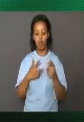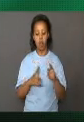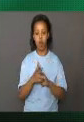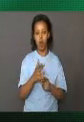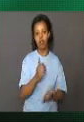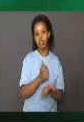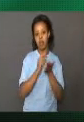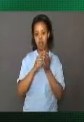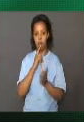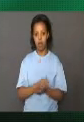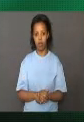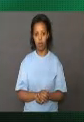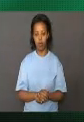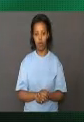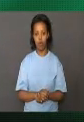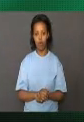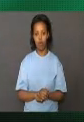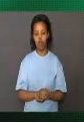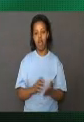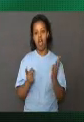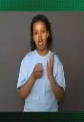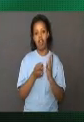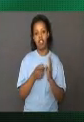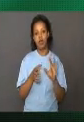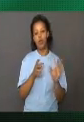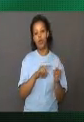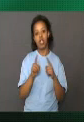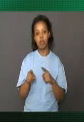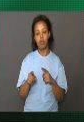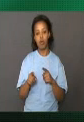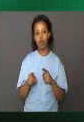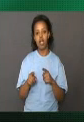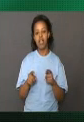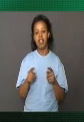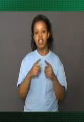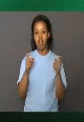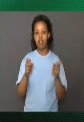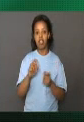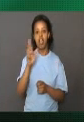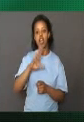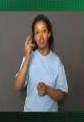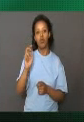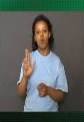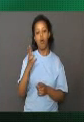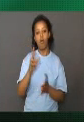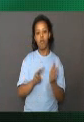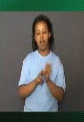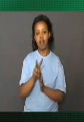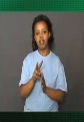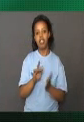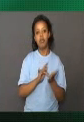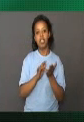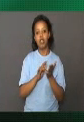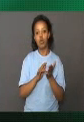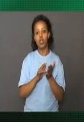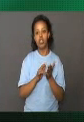life. The statement that the goal of antiretroviral drugs is to